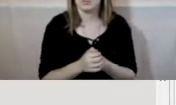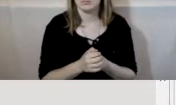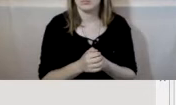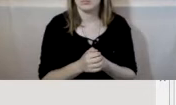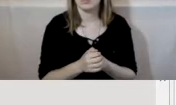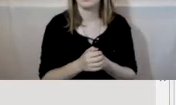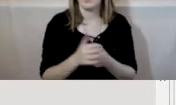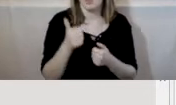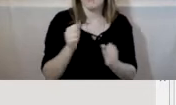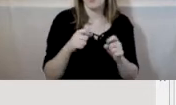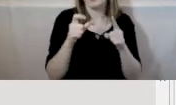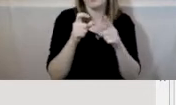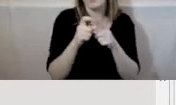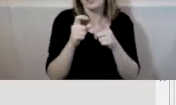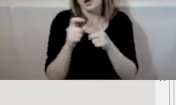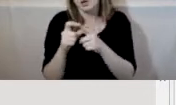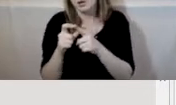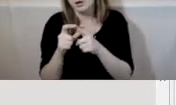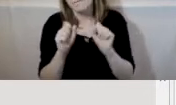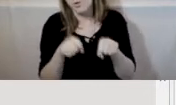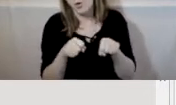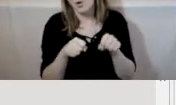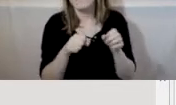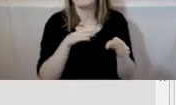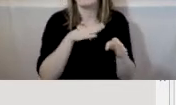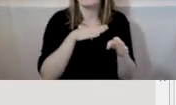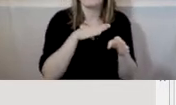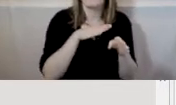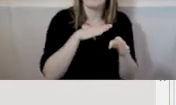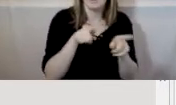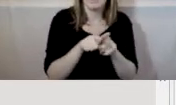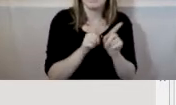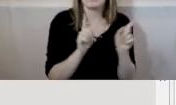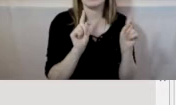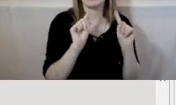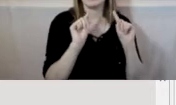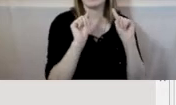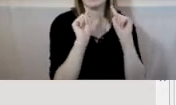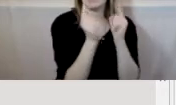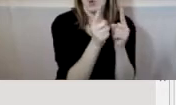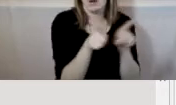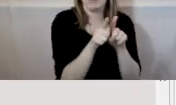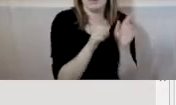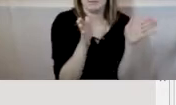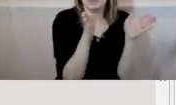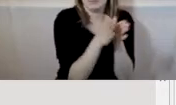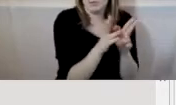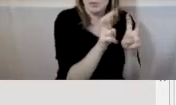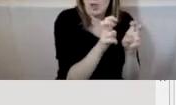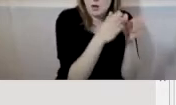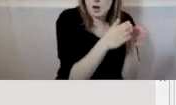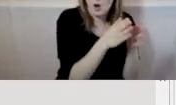and some of them would be wide courses. So with